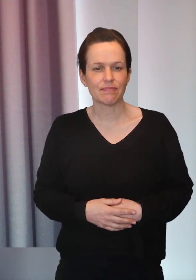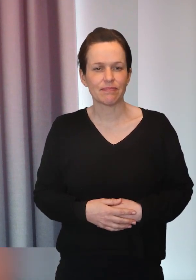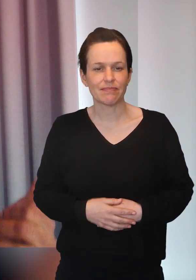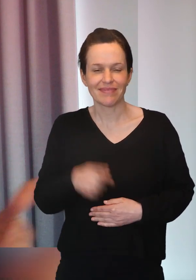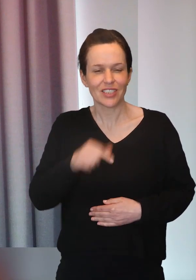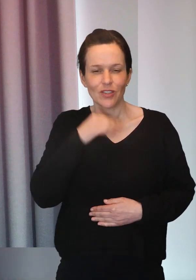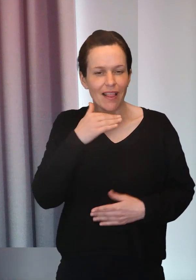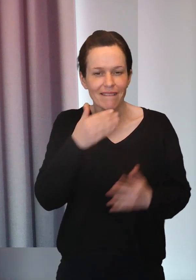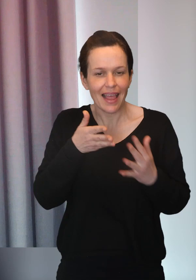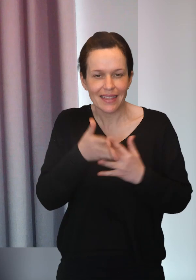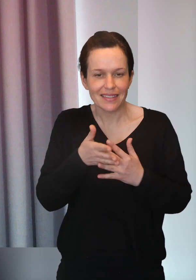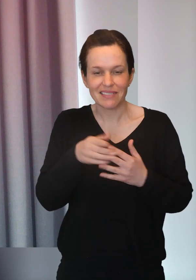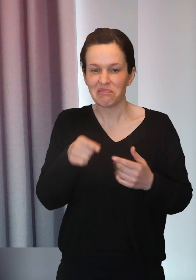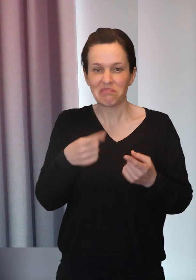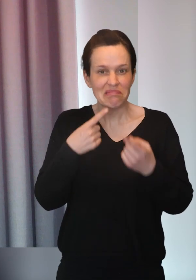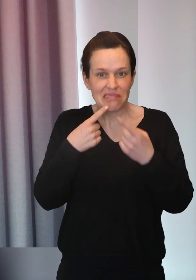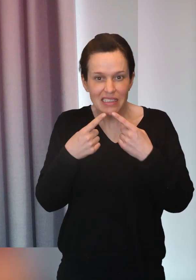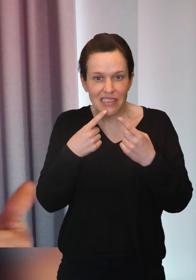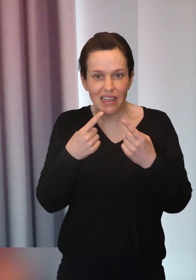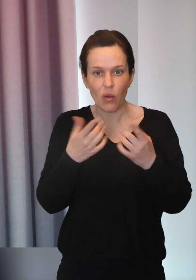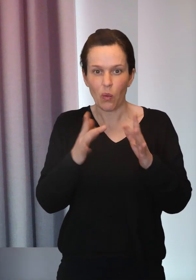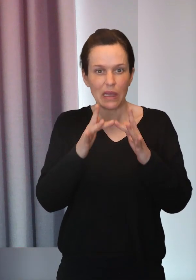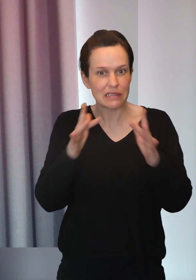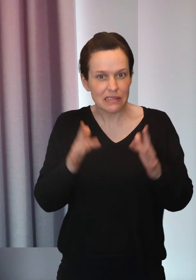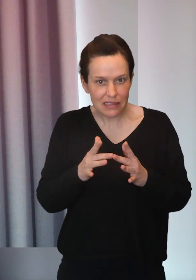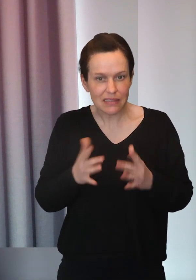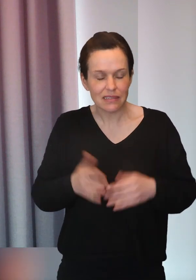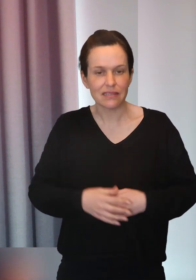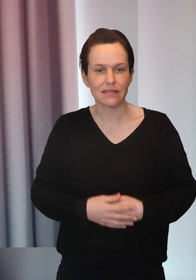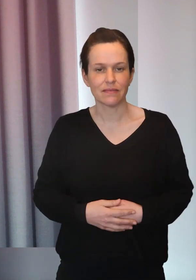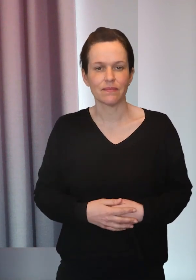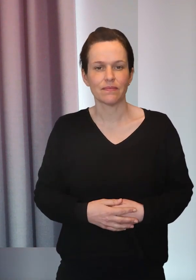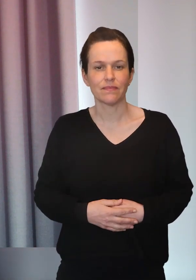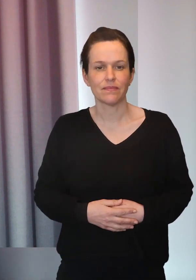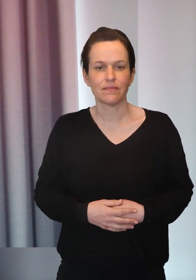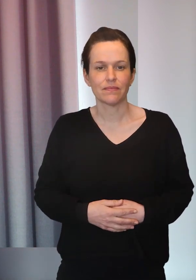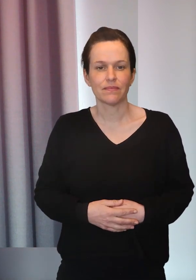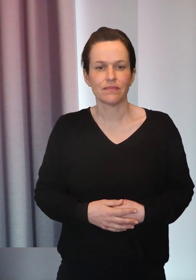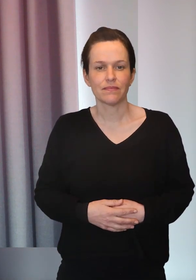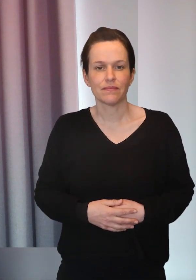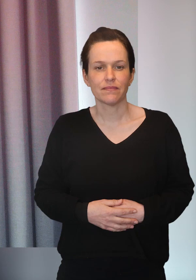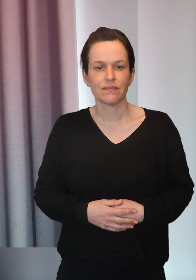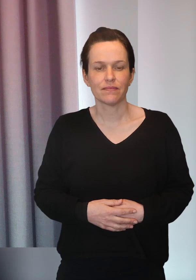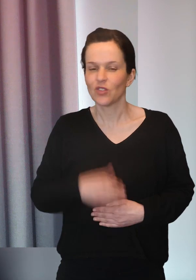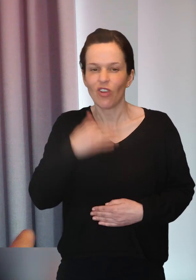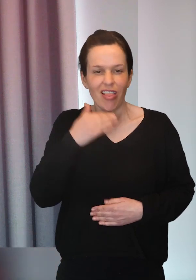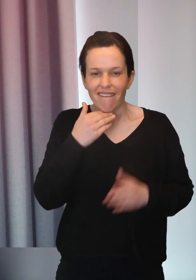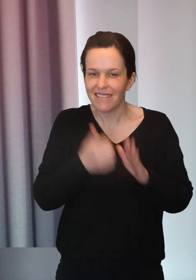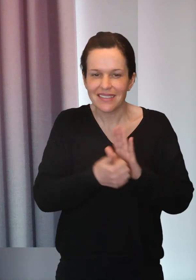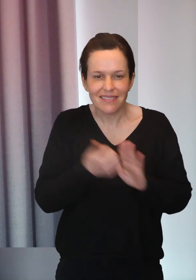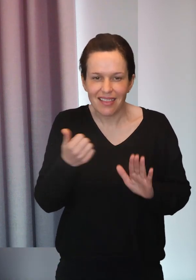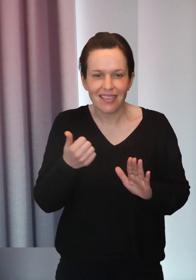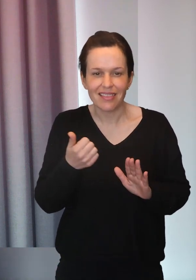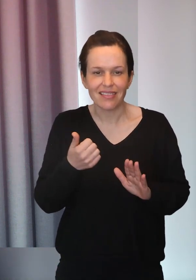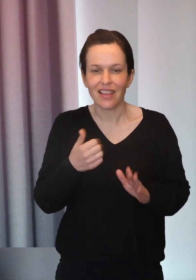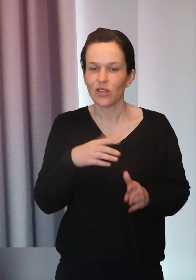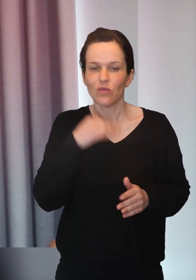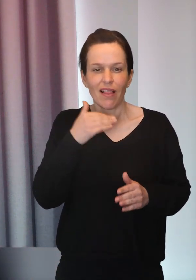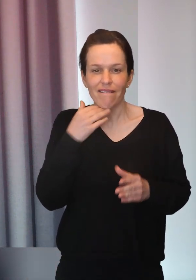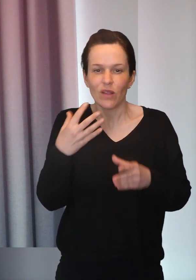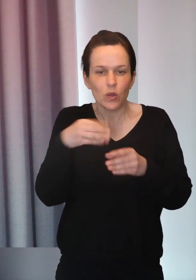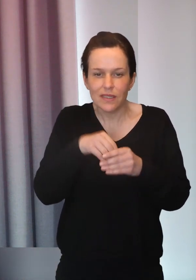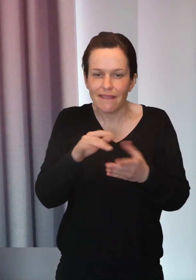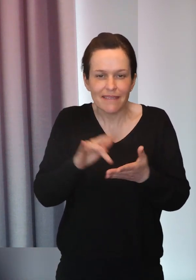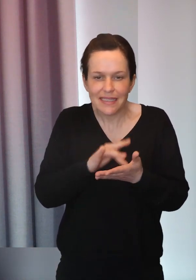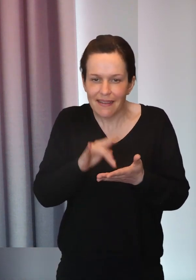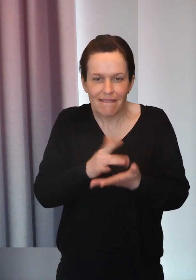exclusion? Lack of access, whether it's data or to the internet, the lack of skills, and the